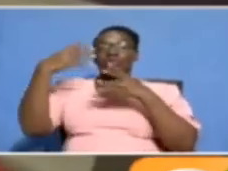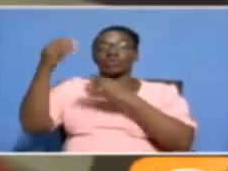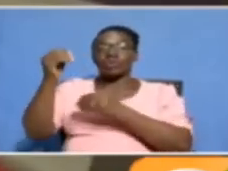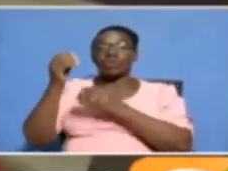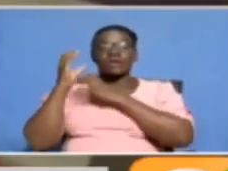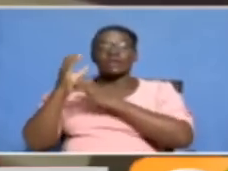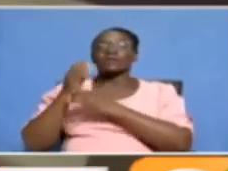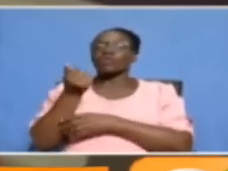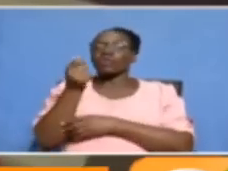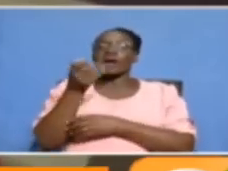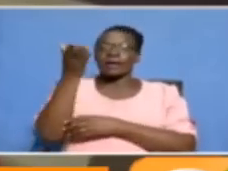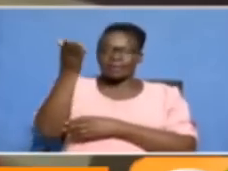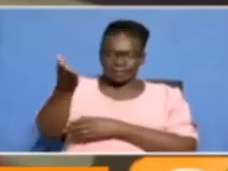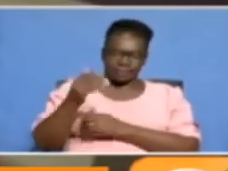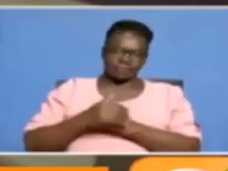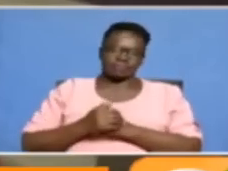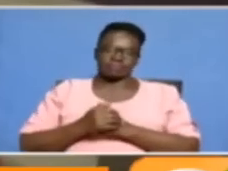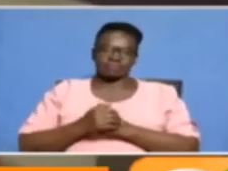chakula cha ugali.